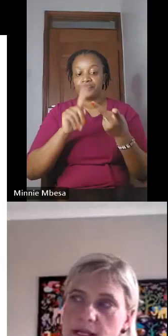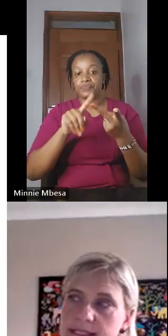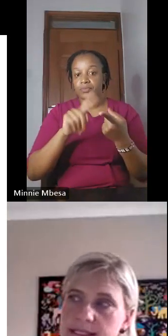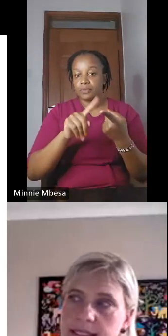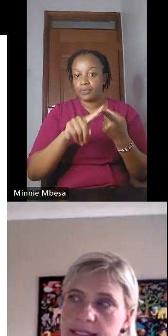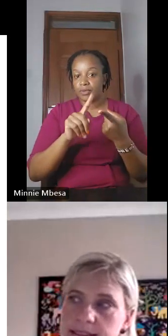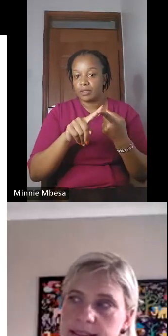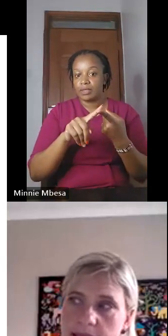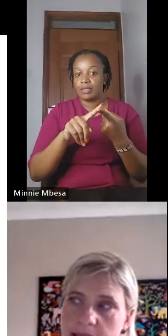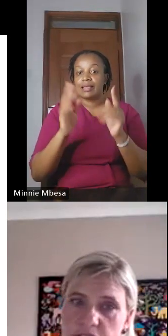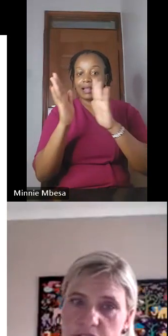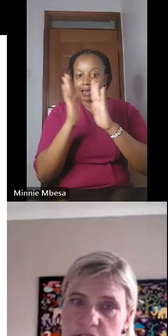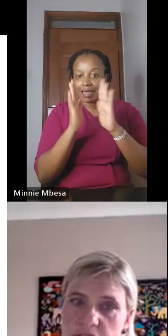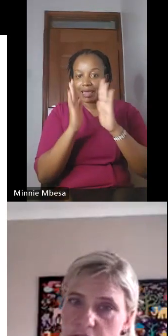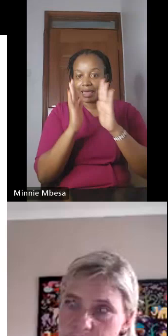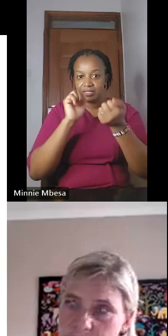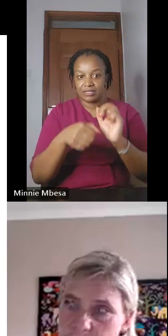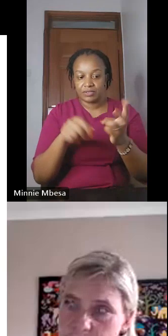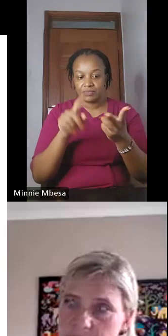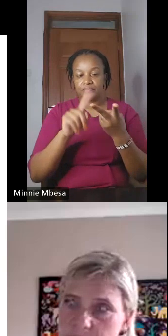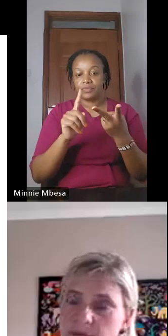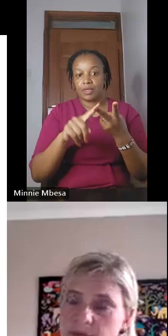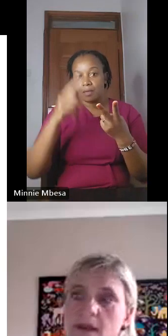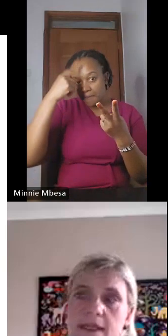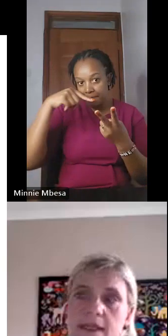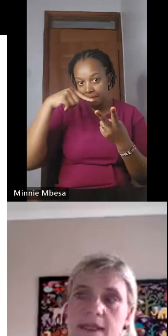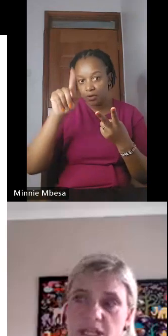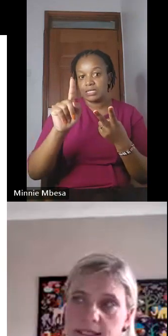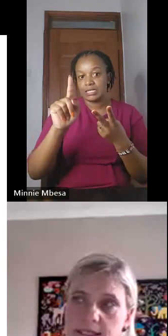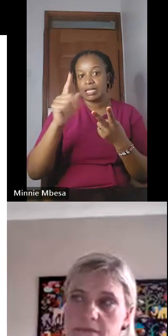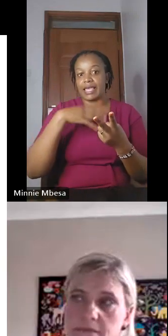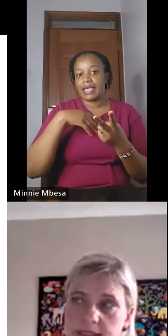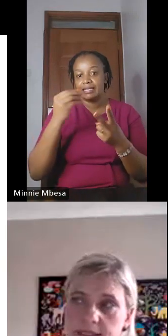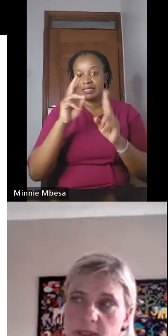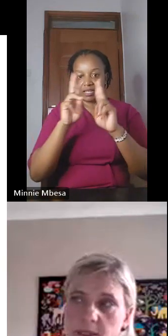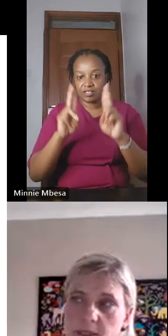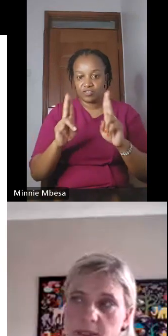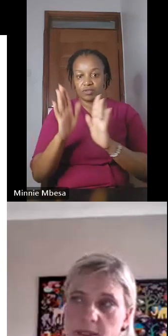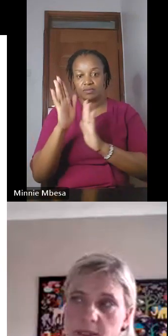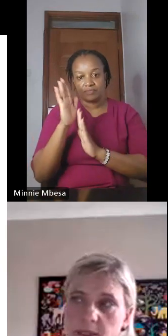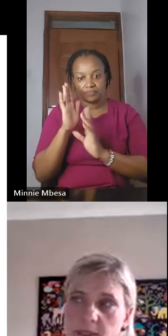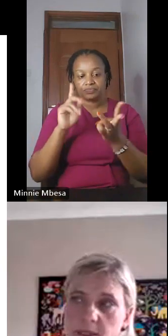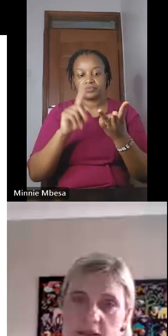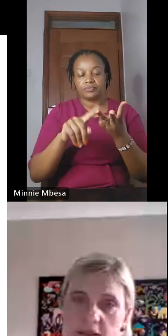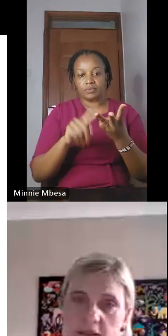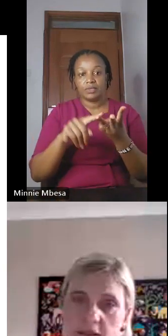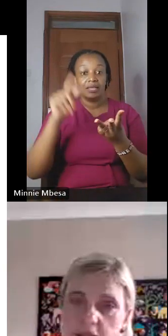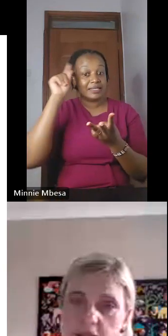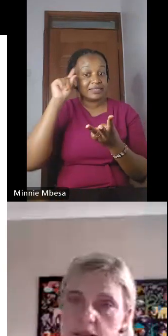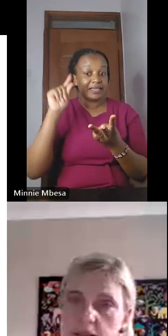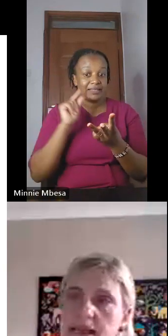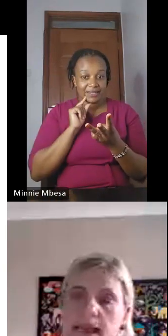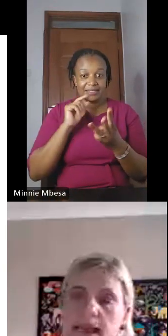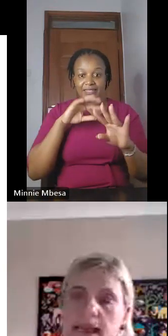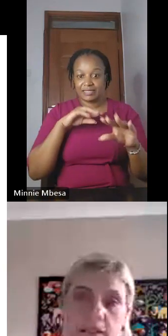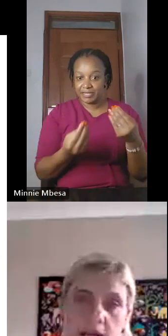foreign policy and international security, gender, disability and social